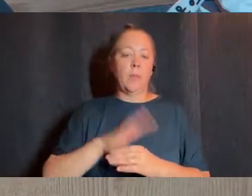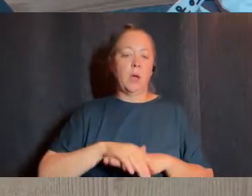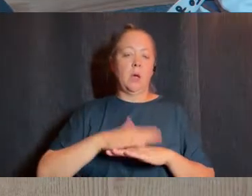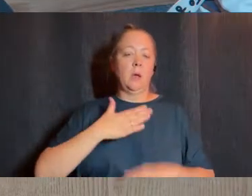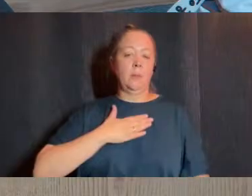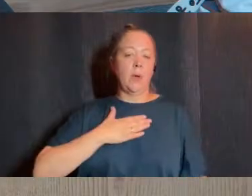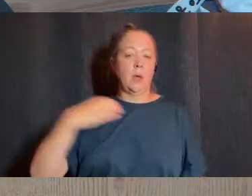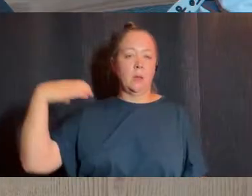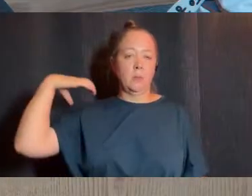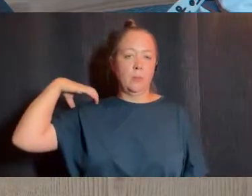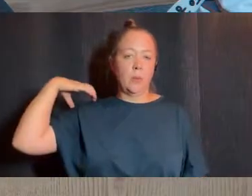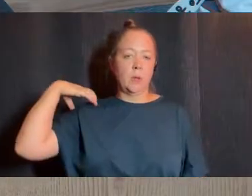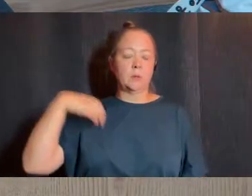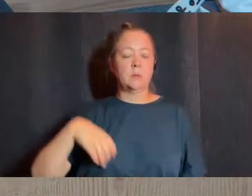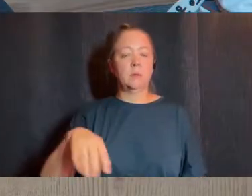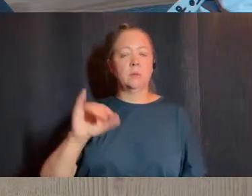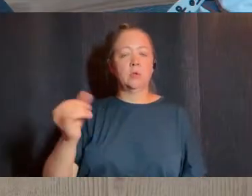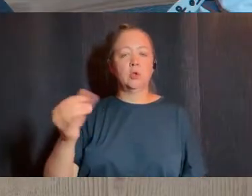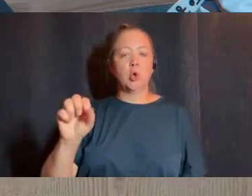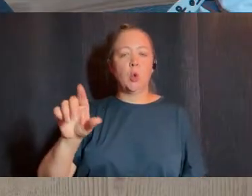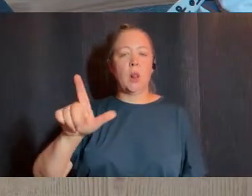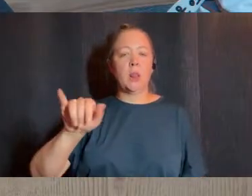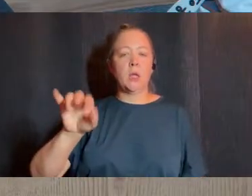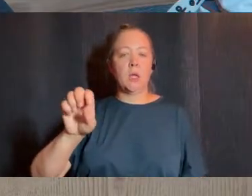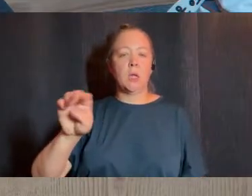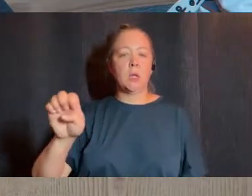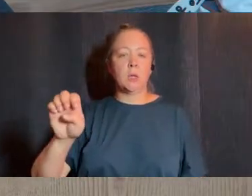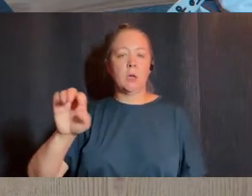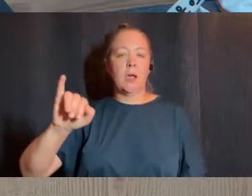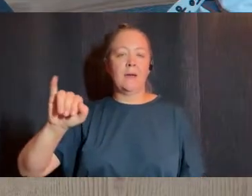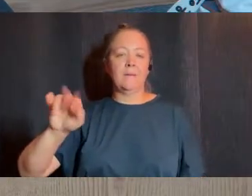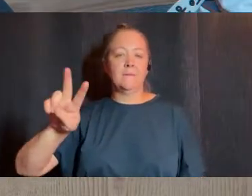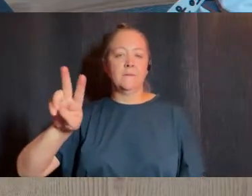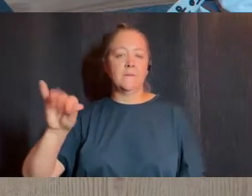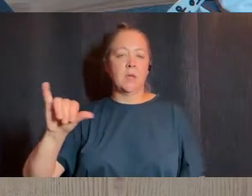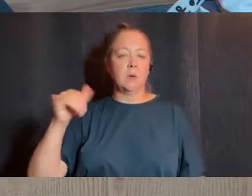large, and we work to help everybody in the county.